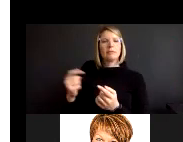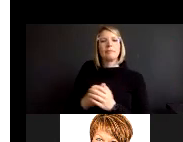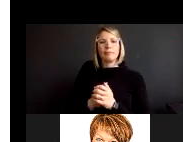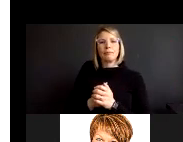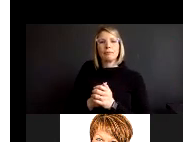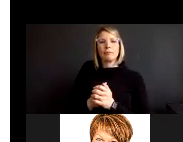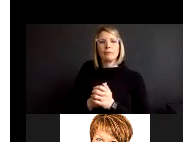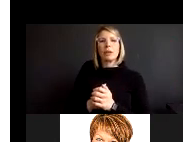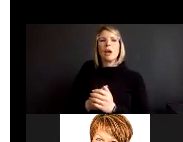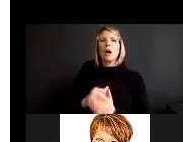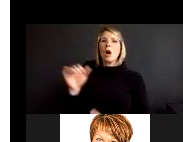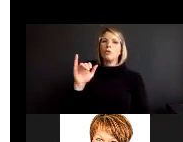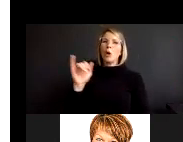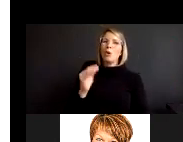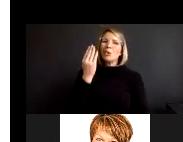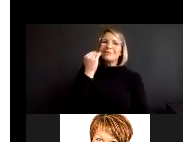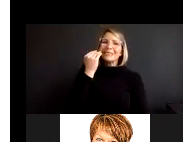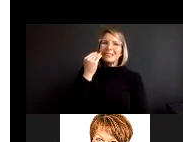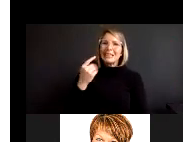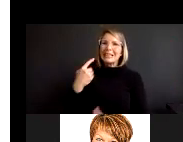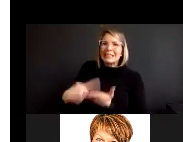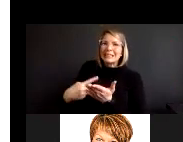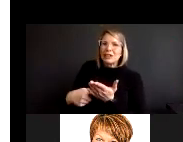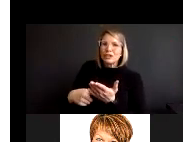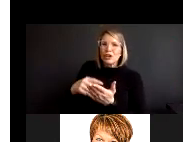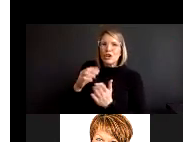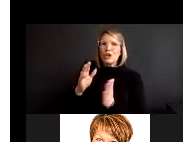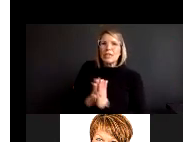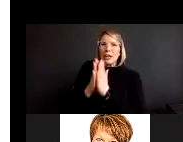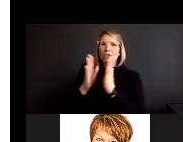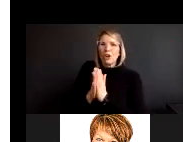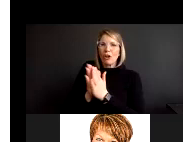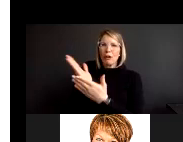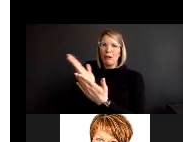So Steve talked about that risk continuum, and